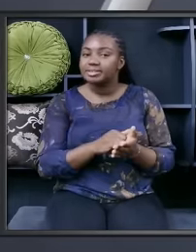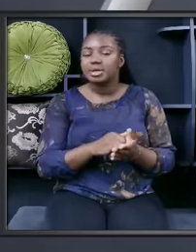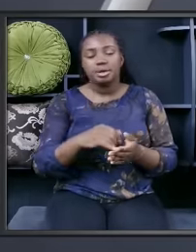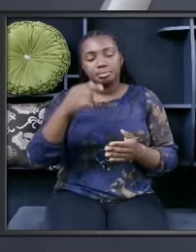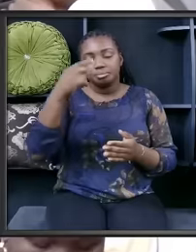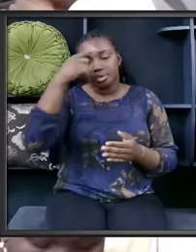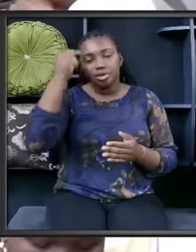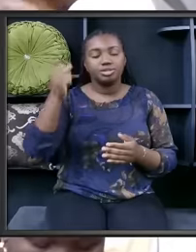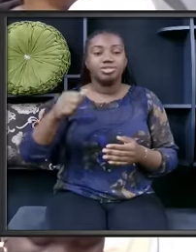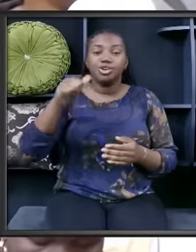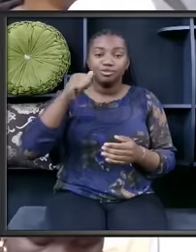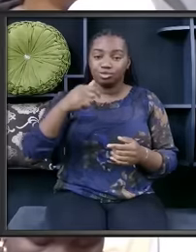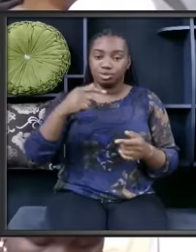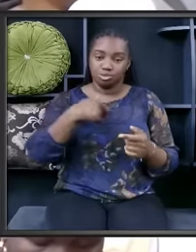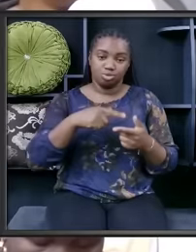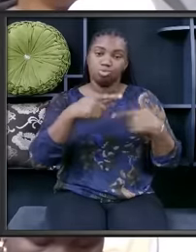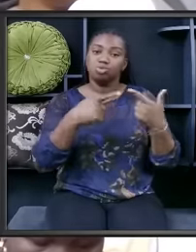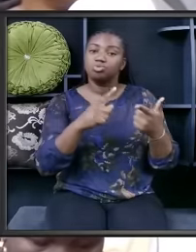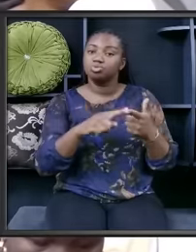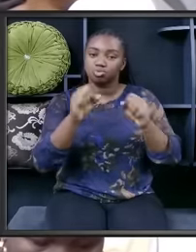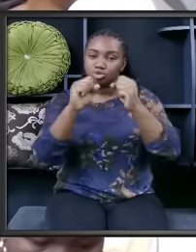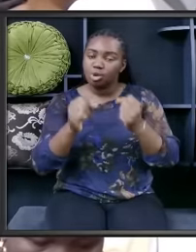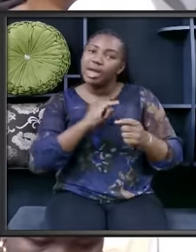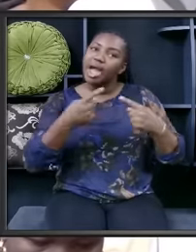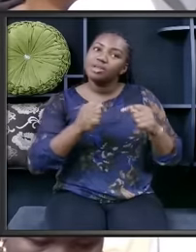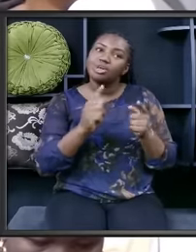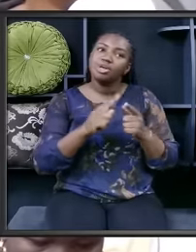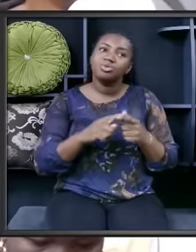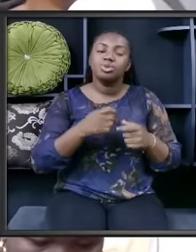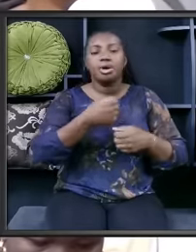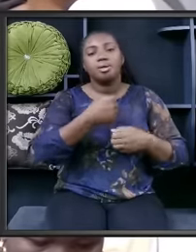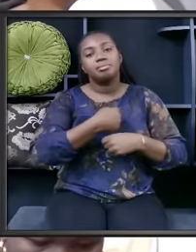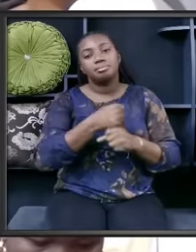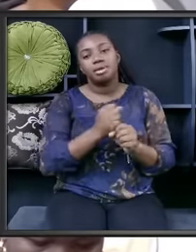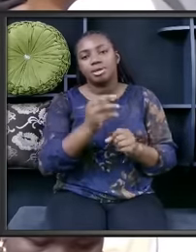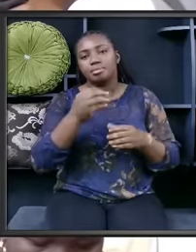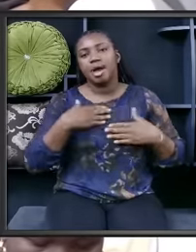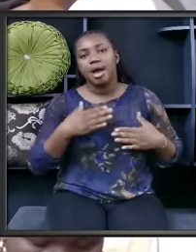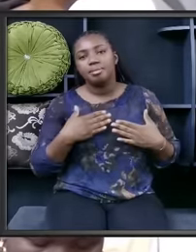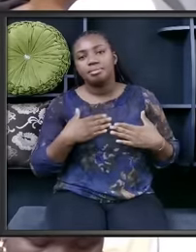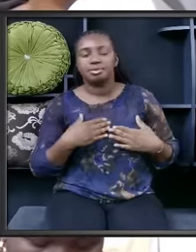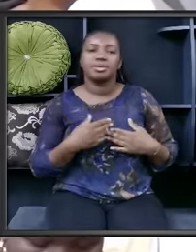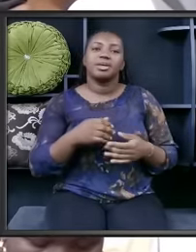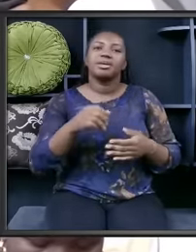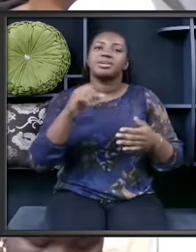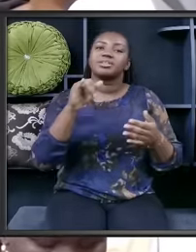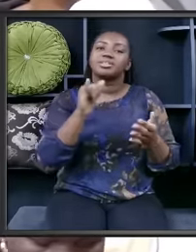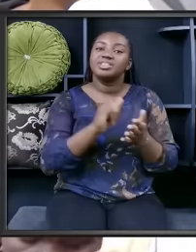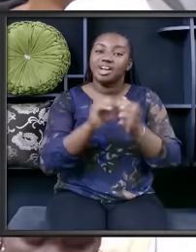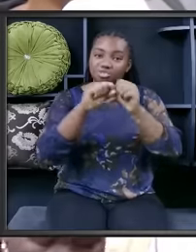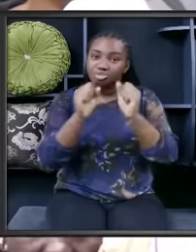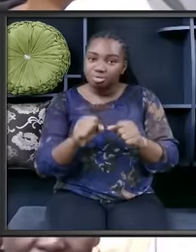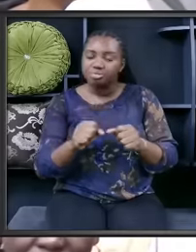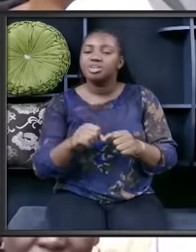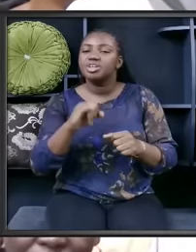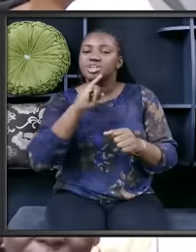they agree, make I go shop. Like, I go try, make I please them. Make I no go shop. You go be happy. That shop, that says girls, chop the money. The other